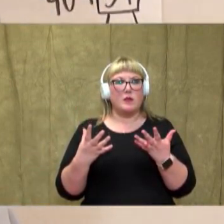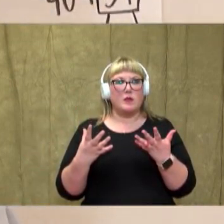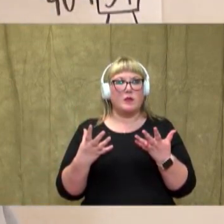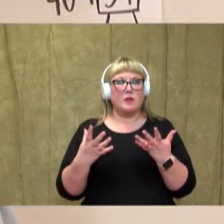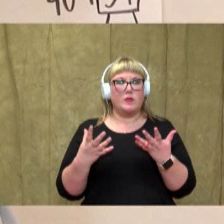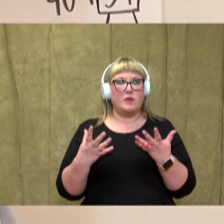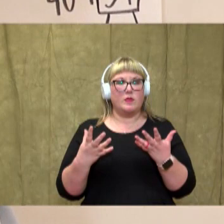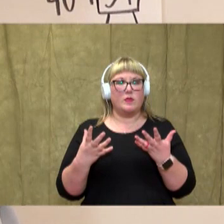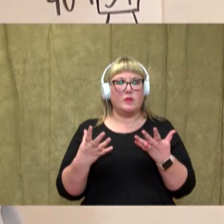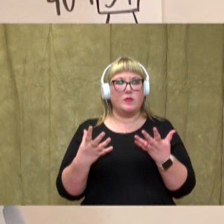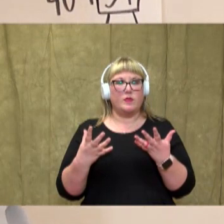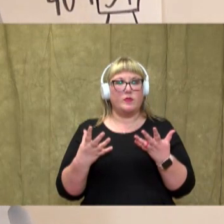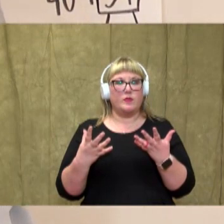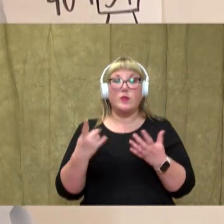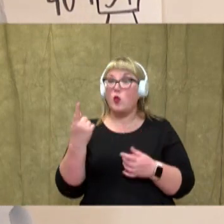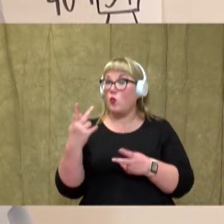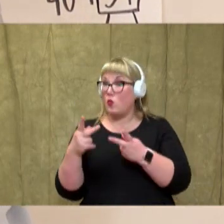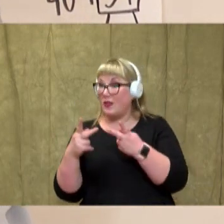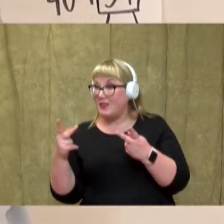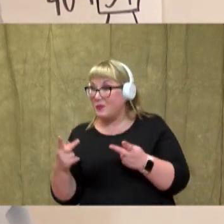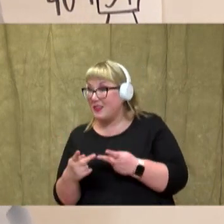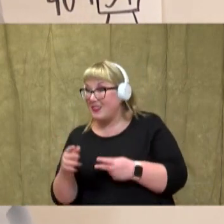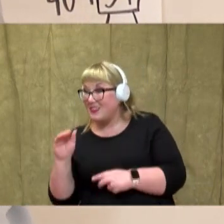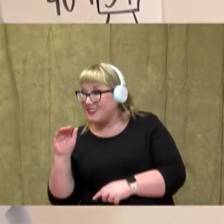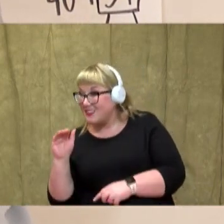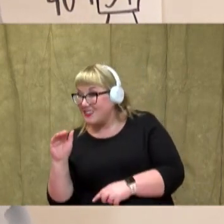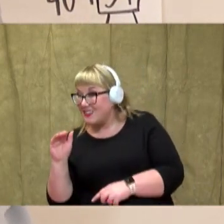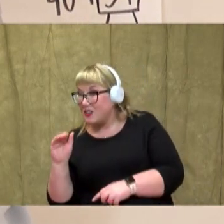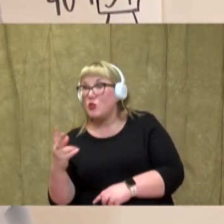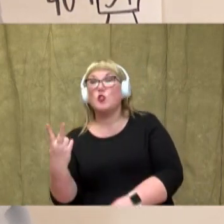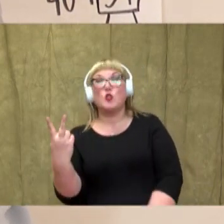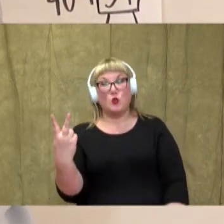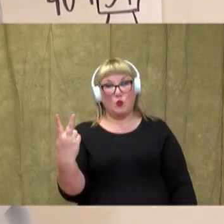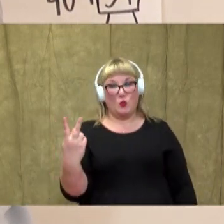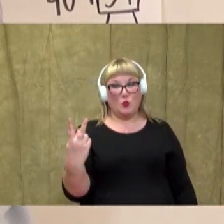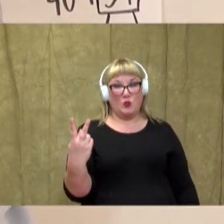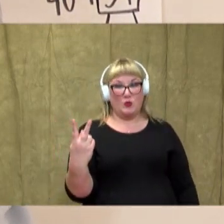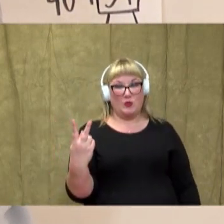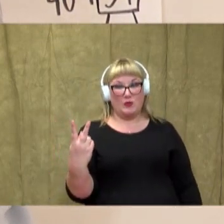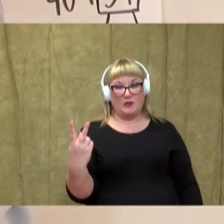for the cubes in the ones place, and there was 2.